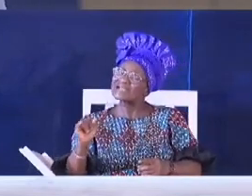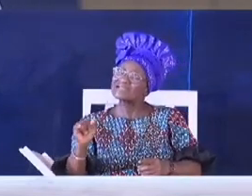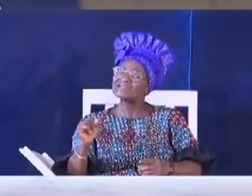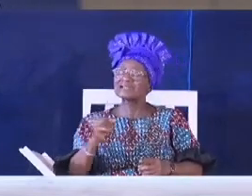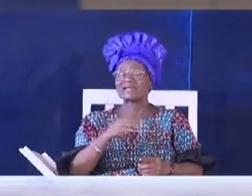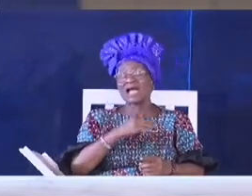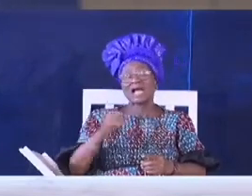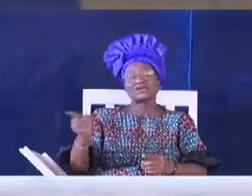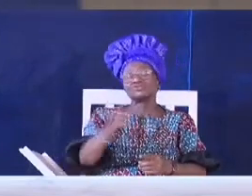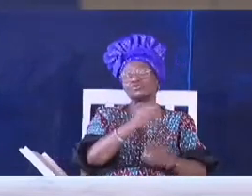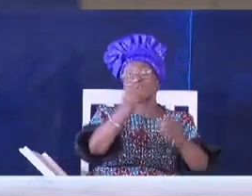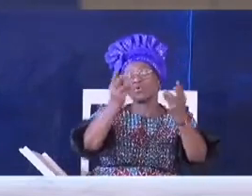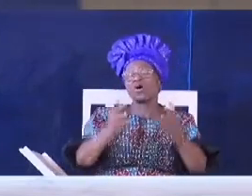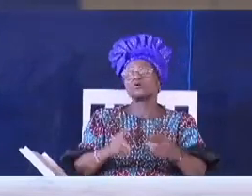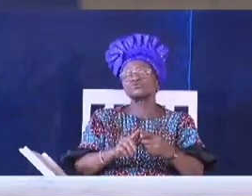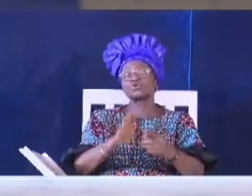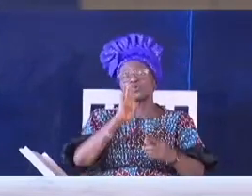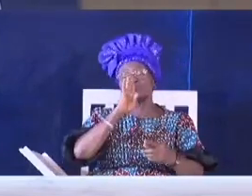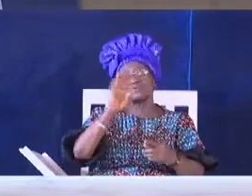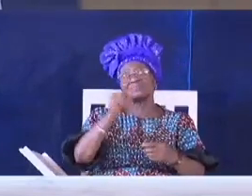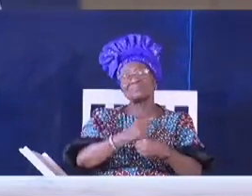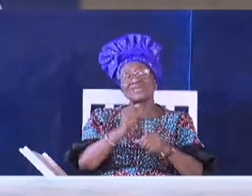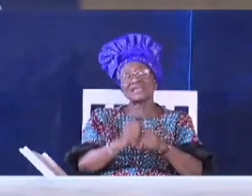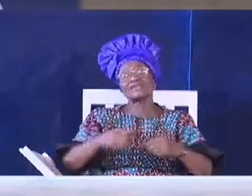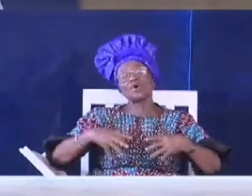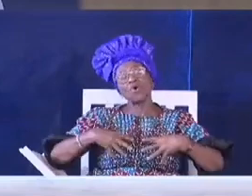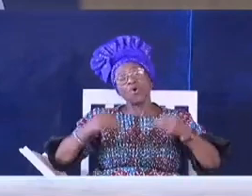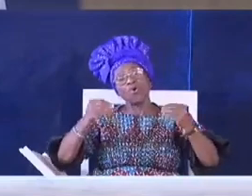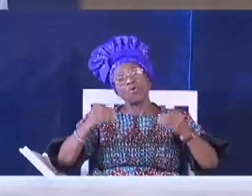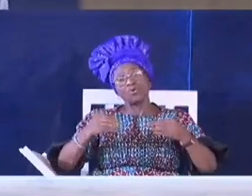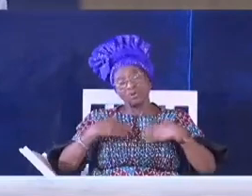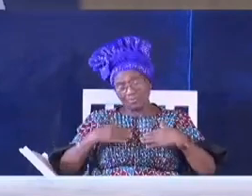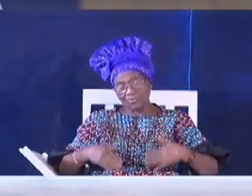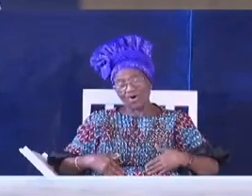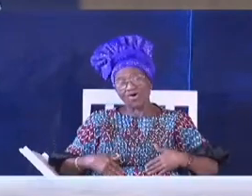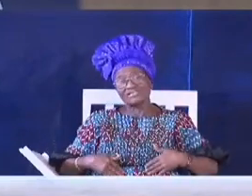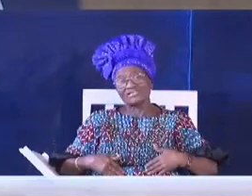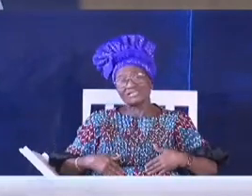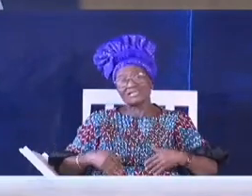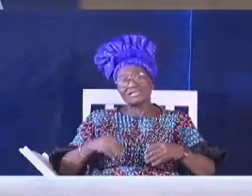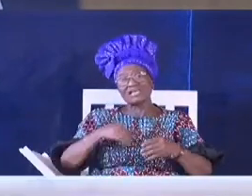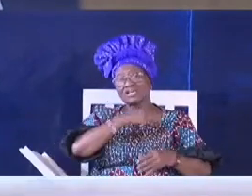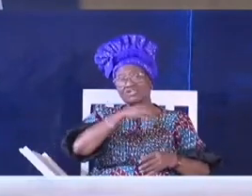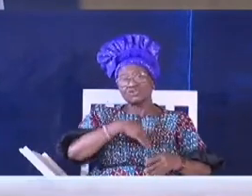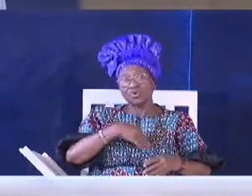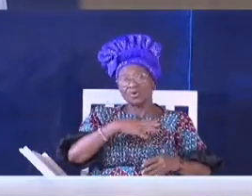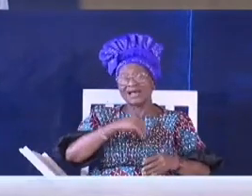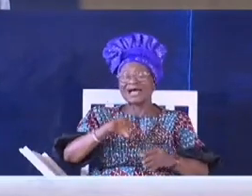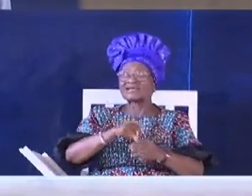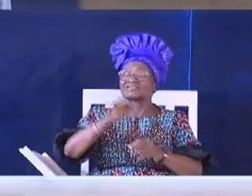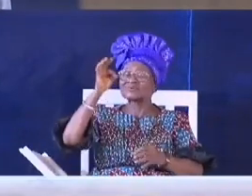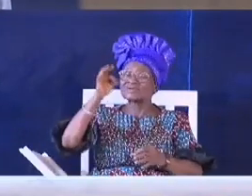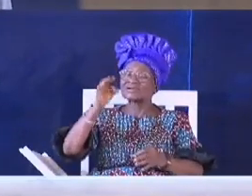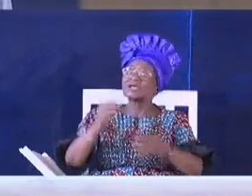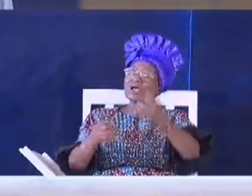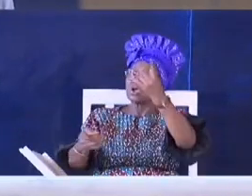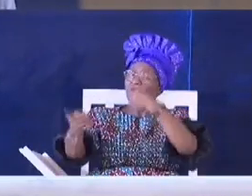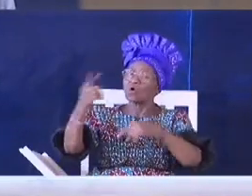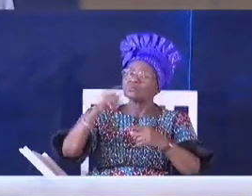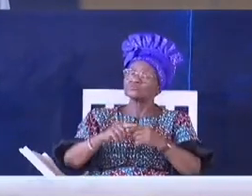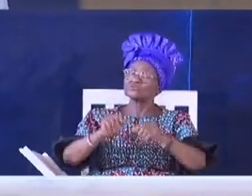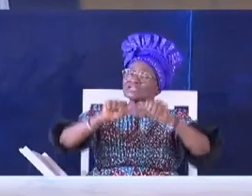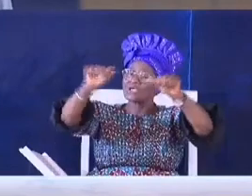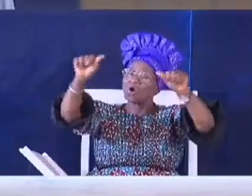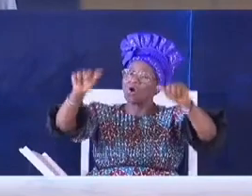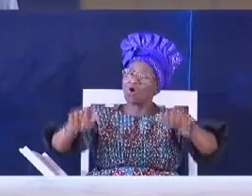soul, and spirit, come, run to the altar wherever you are, and let's cry to God